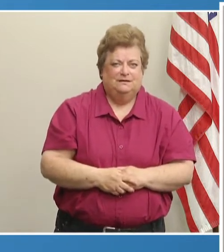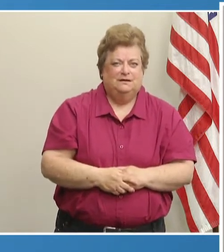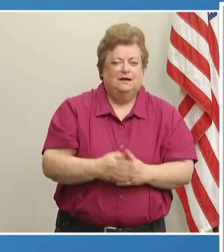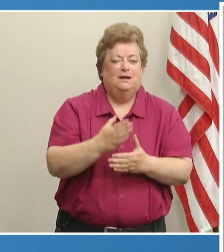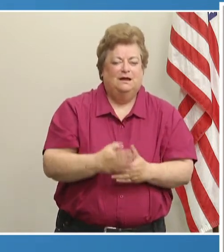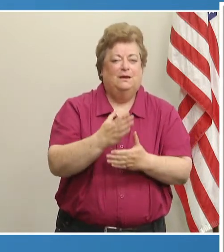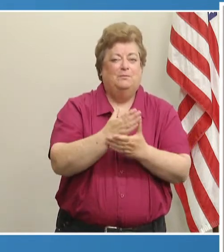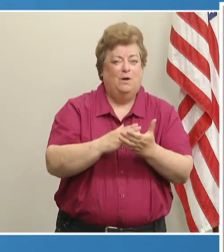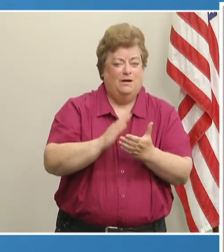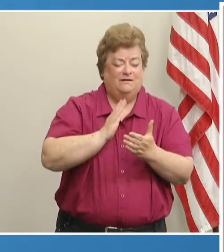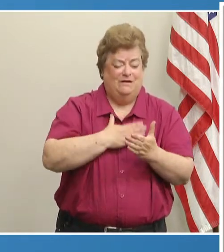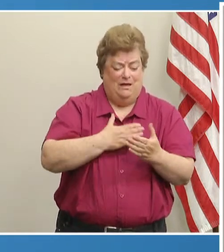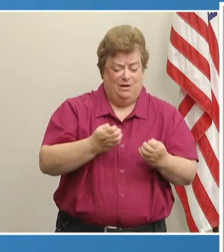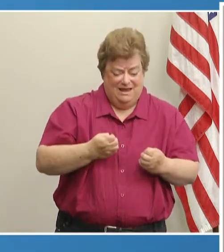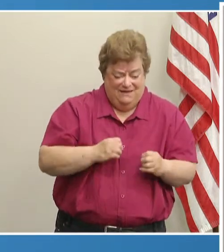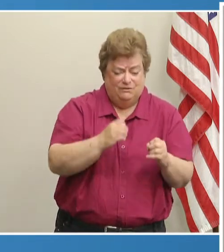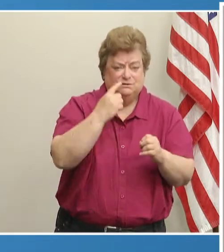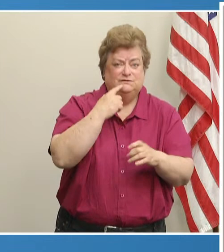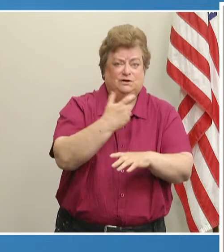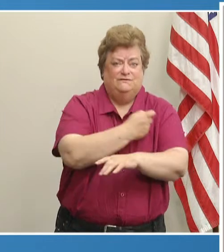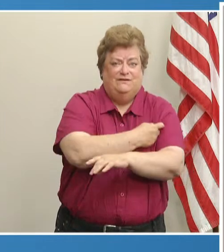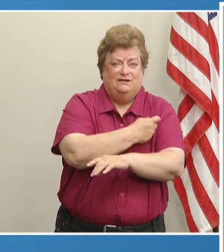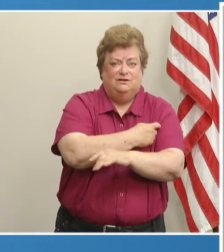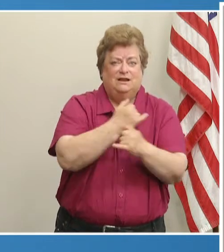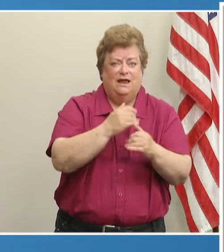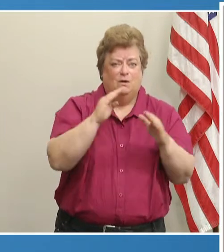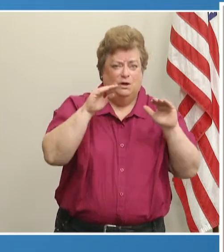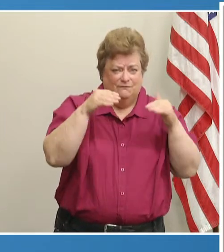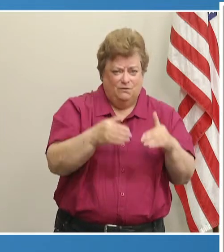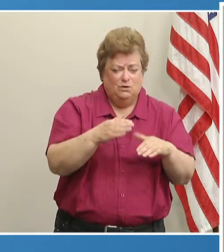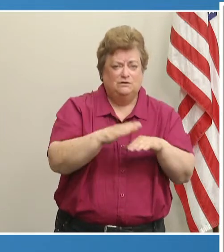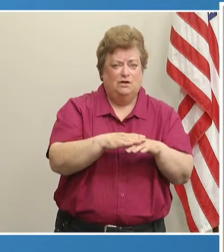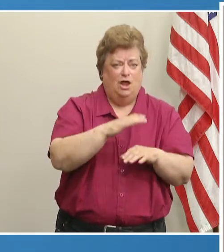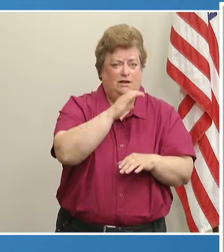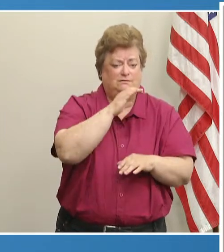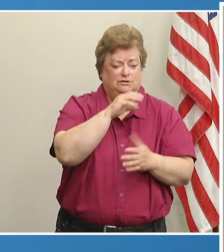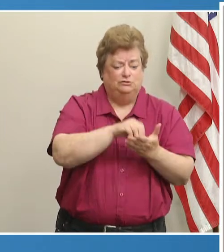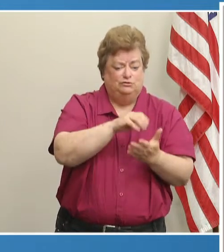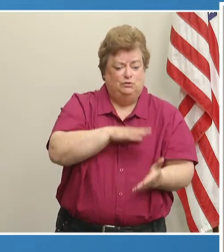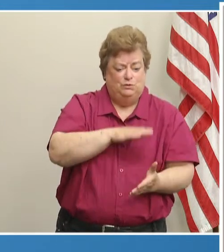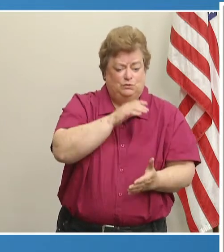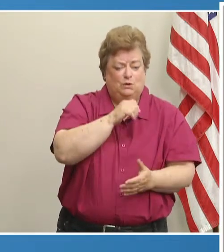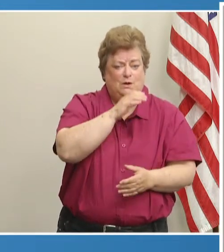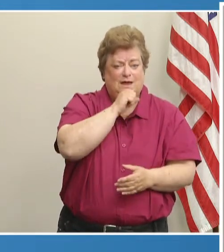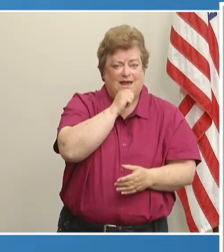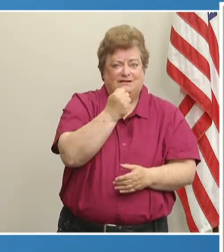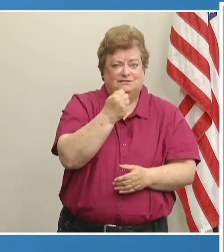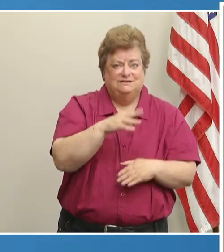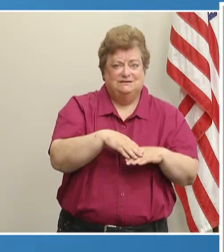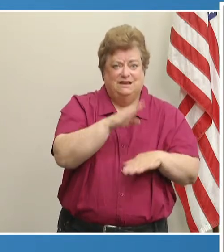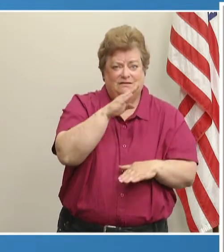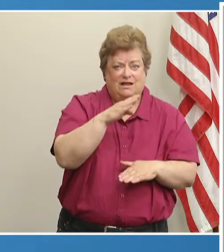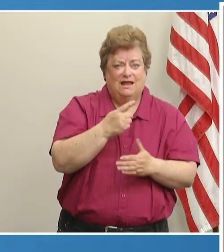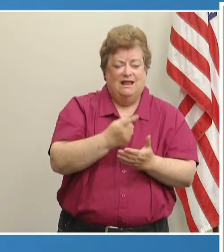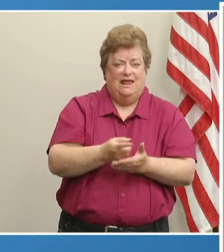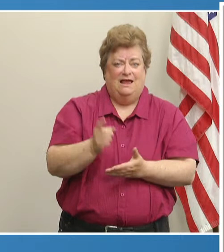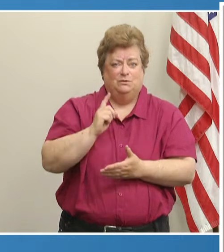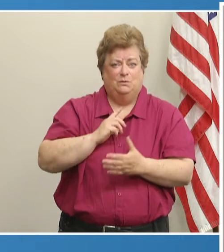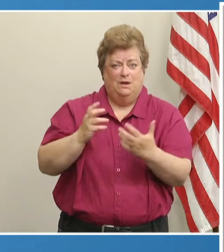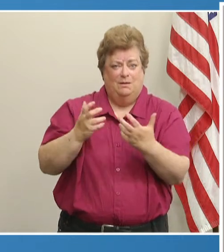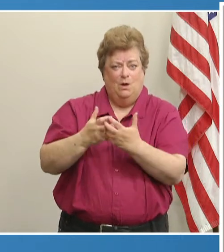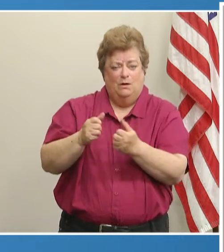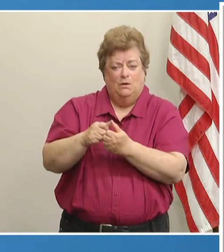Part of our vaccination efforts right now are focused on students aged 16 and up. Last week, we partnered with